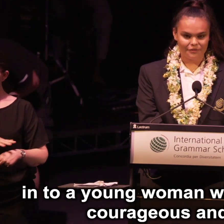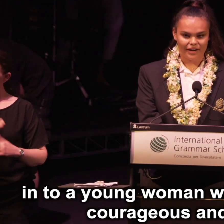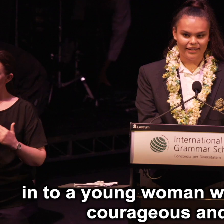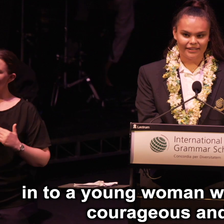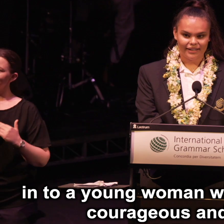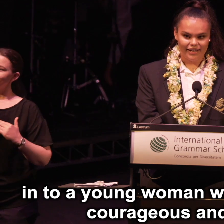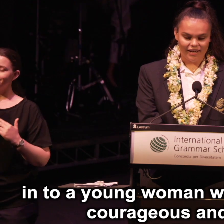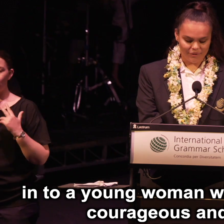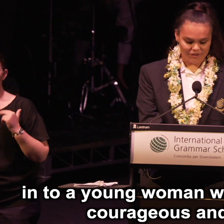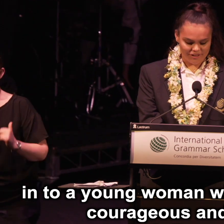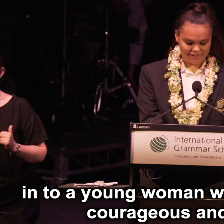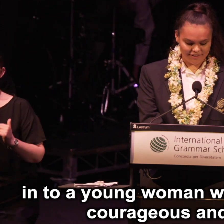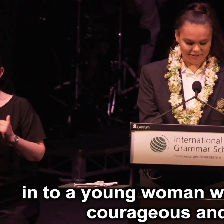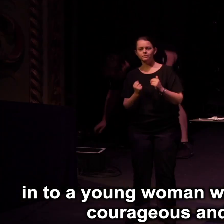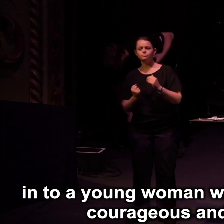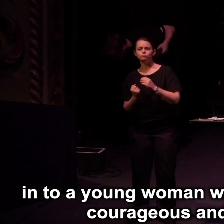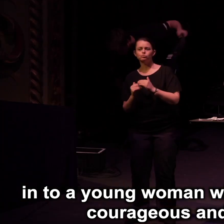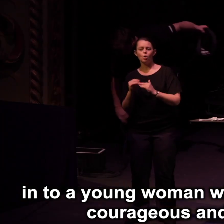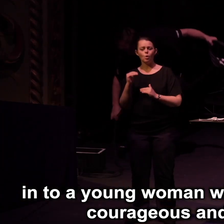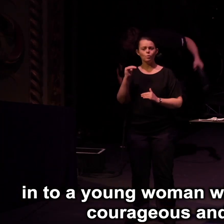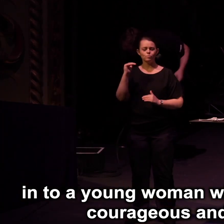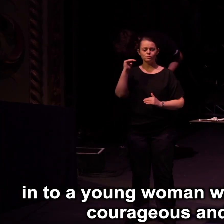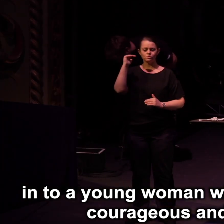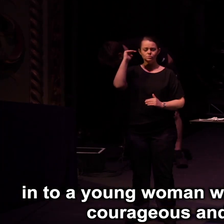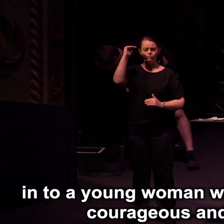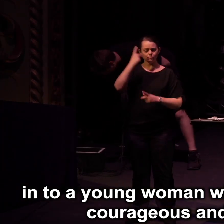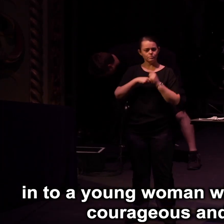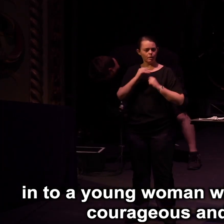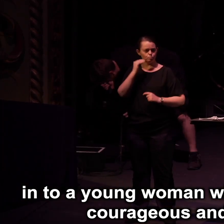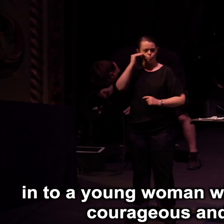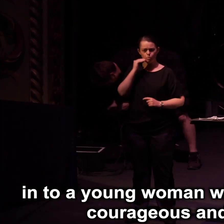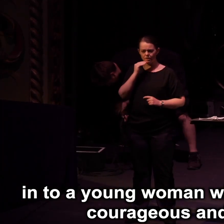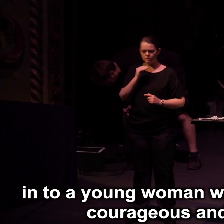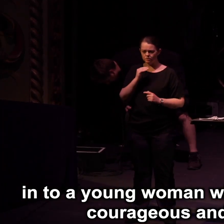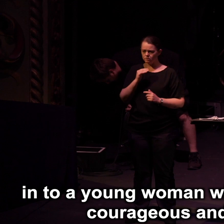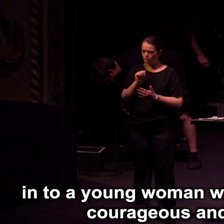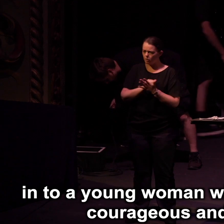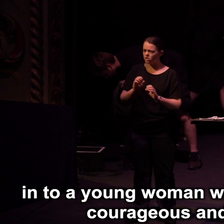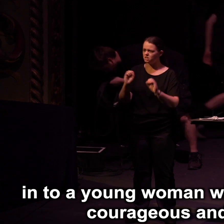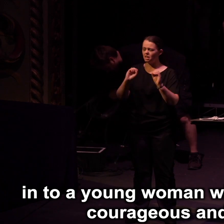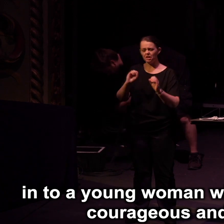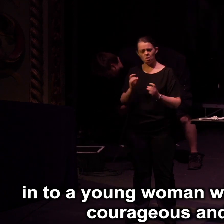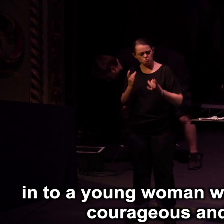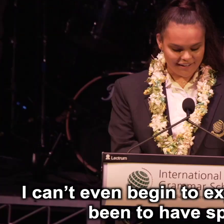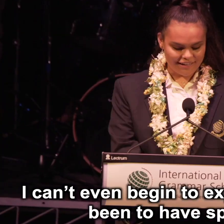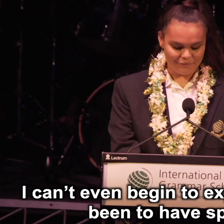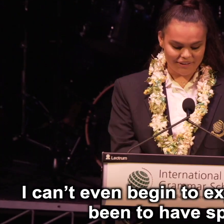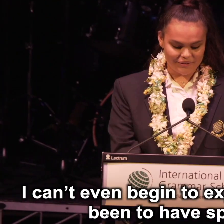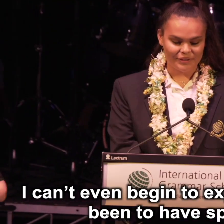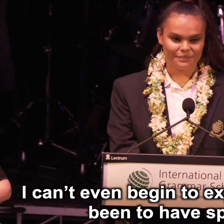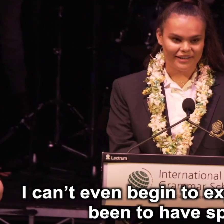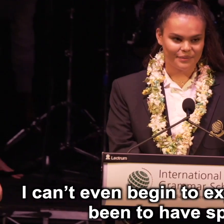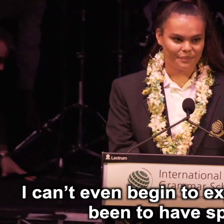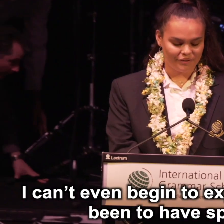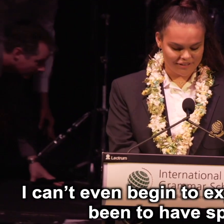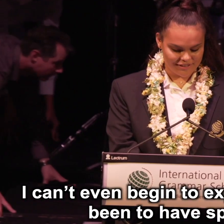who is unafraid, unapologetic, courageous, and ready to go out and grab the world by its lapels. I can't even begin